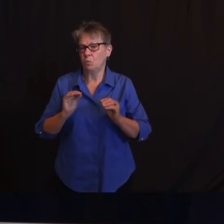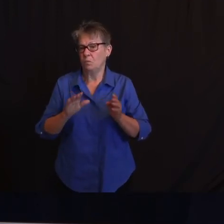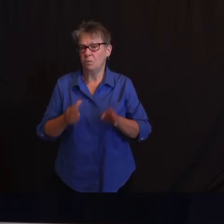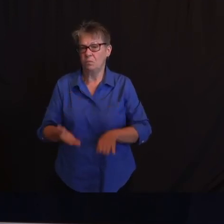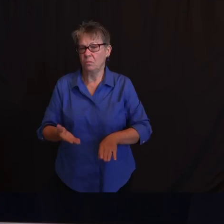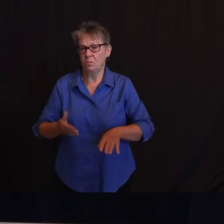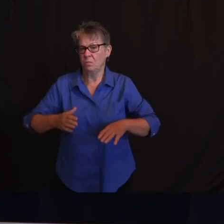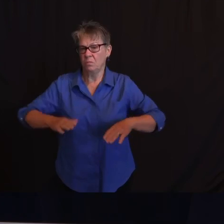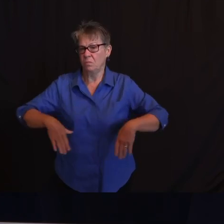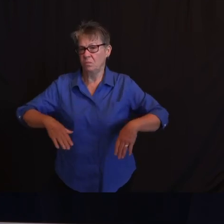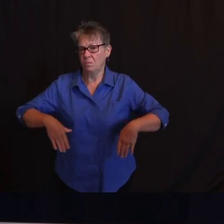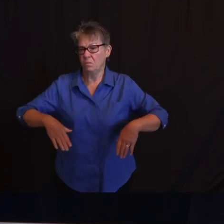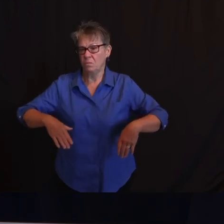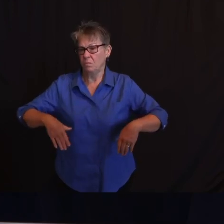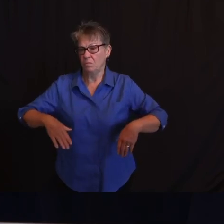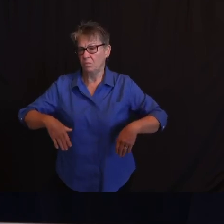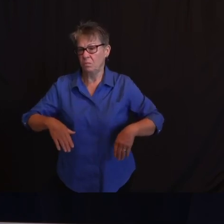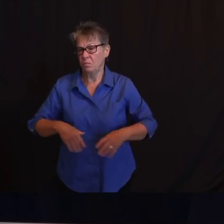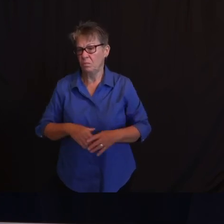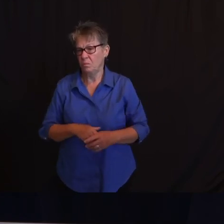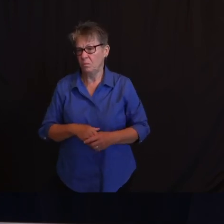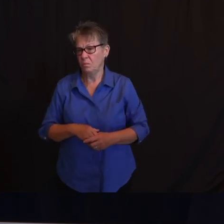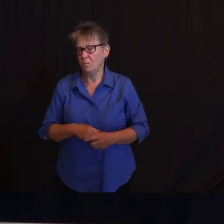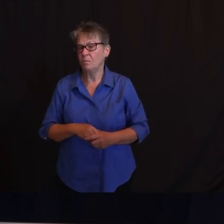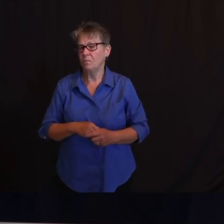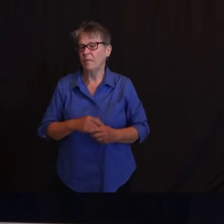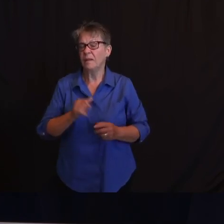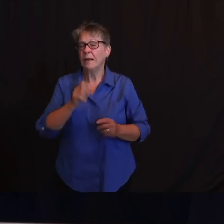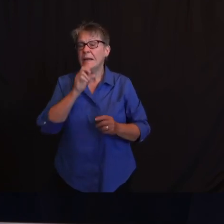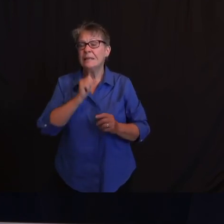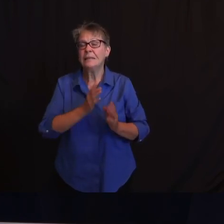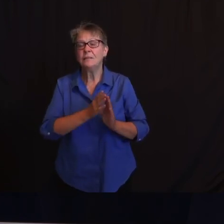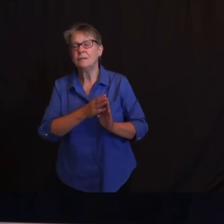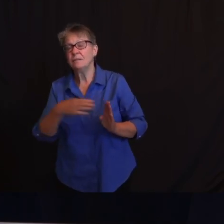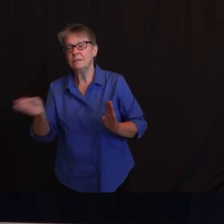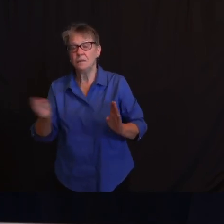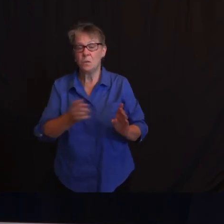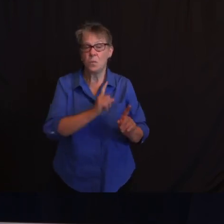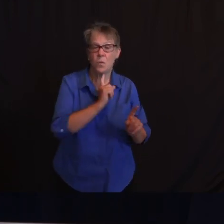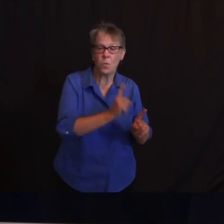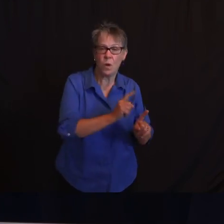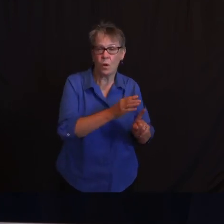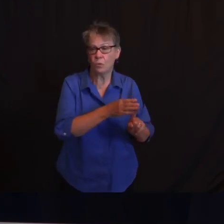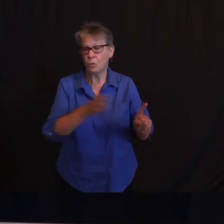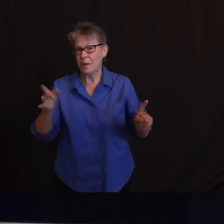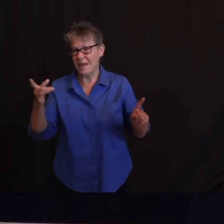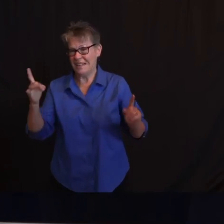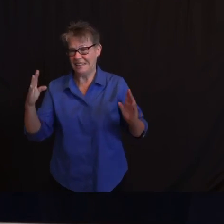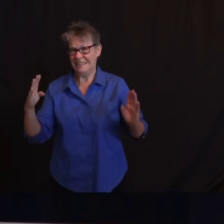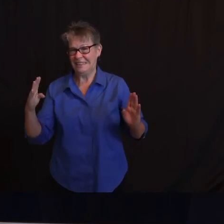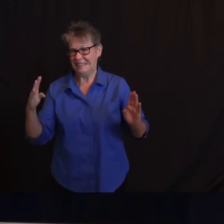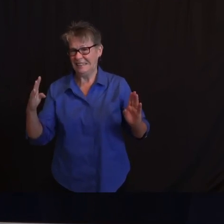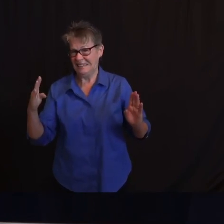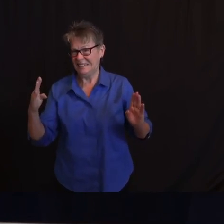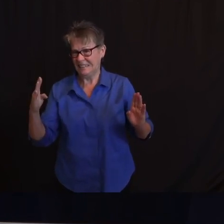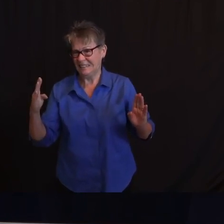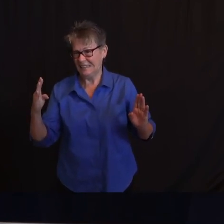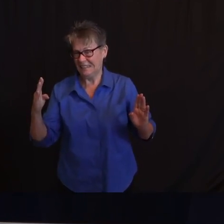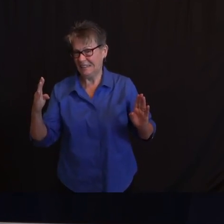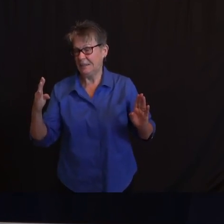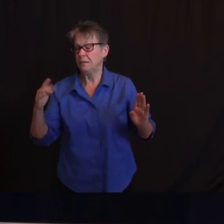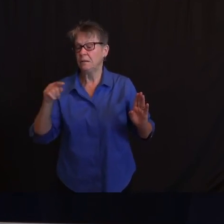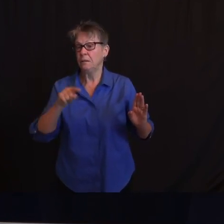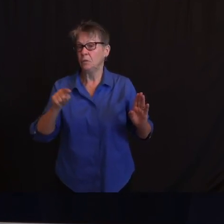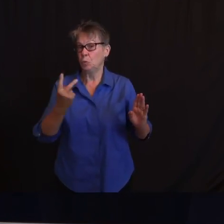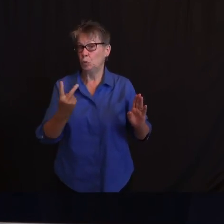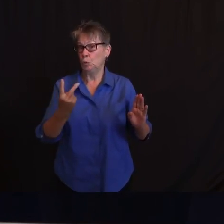1 to 18, and 2 children are currently hospitalized. At the state veterans' homes, the numbers remain